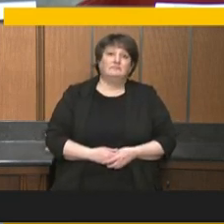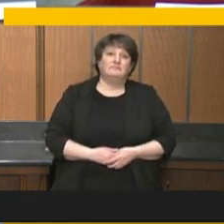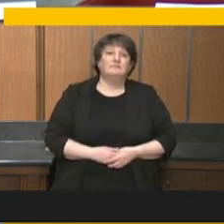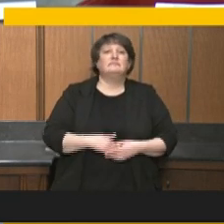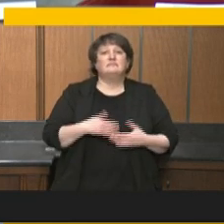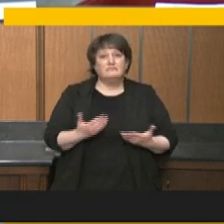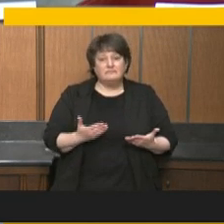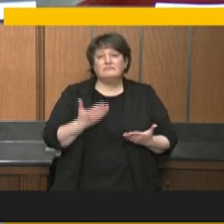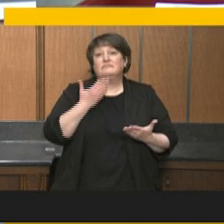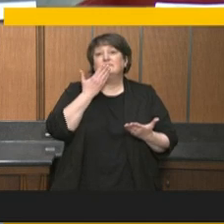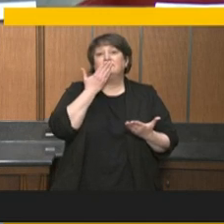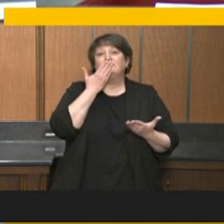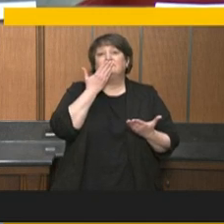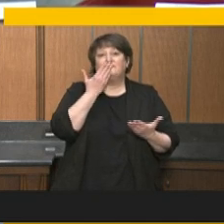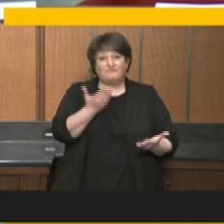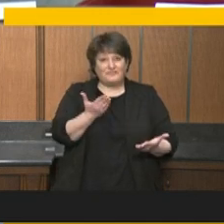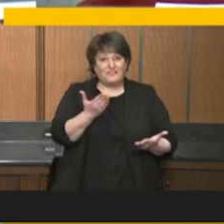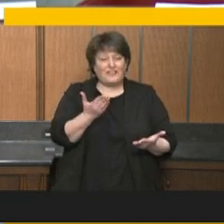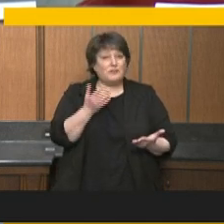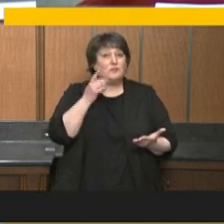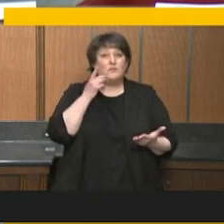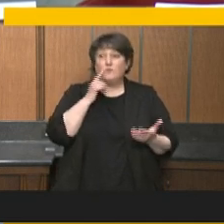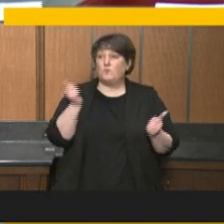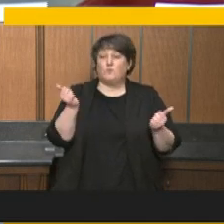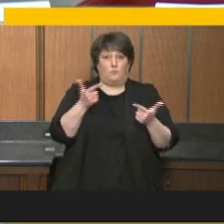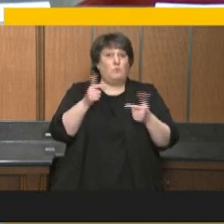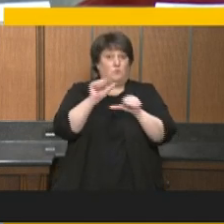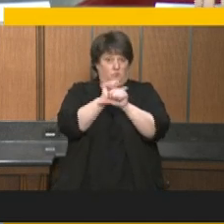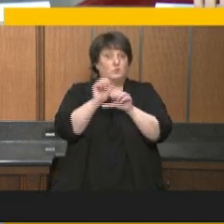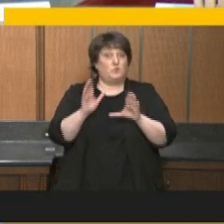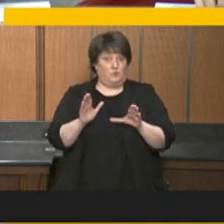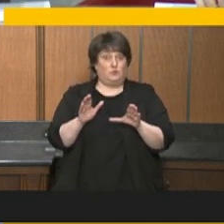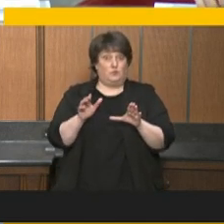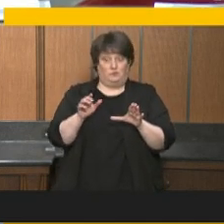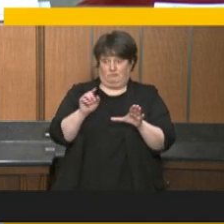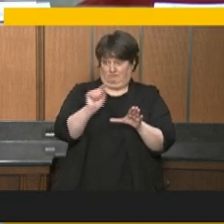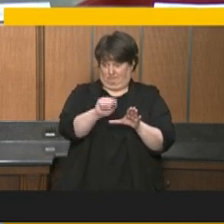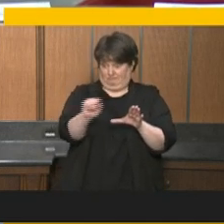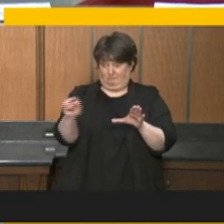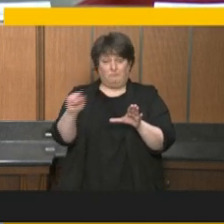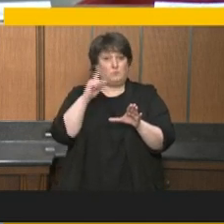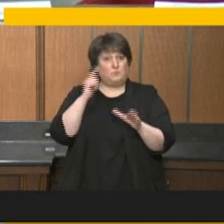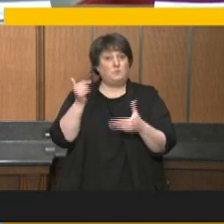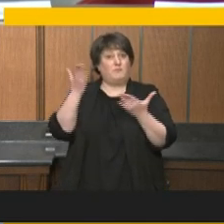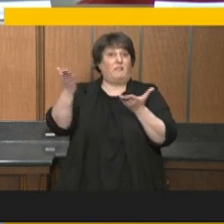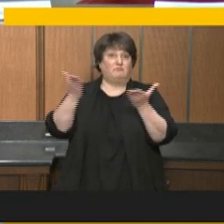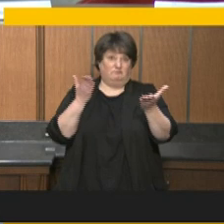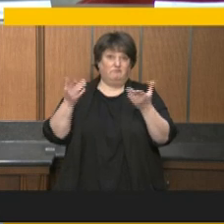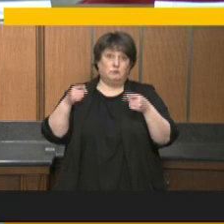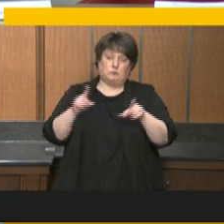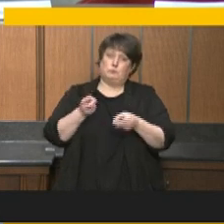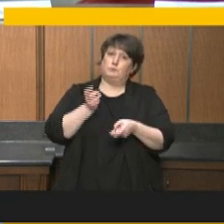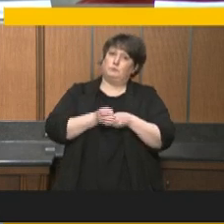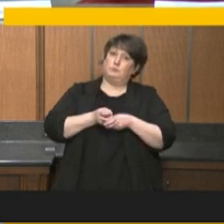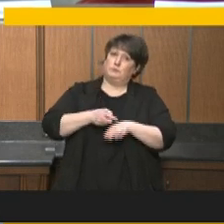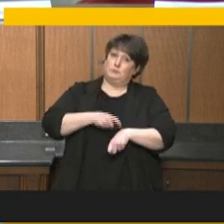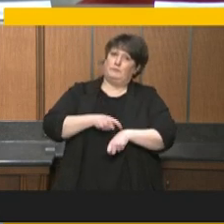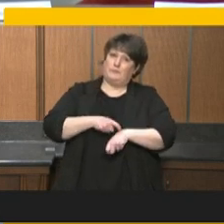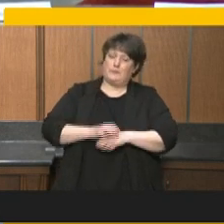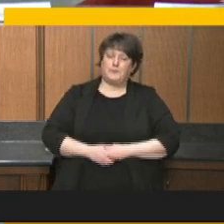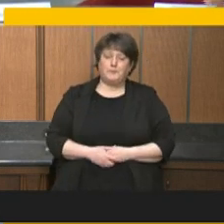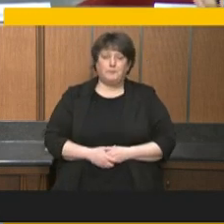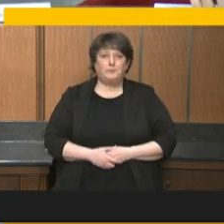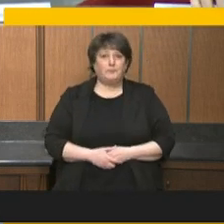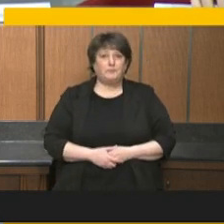also to all workers who are providing their services in these difficult times. Our